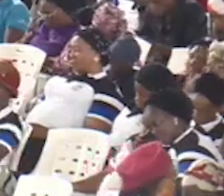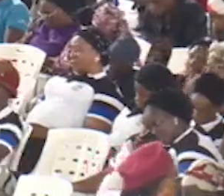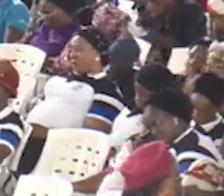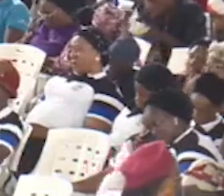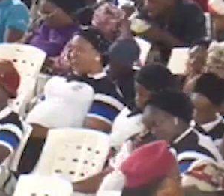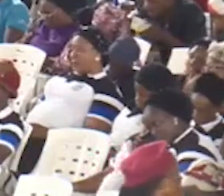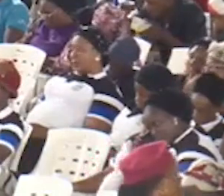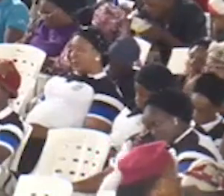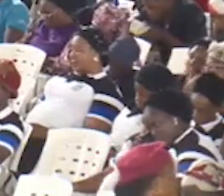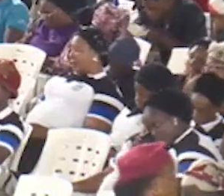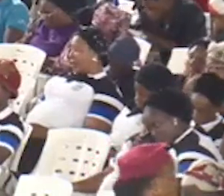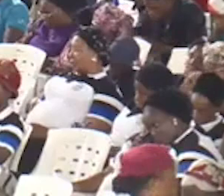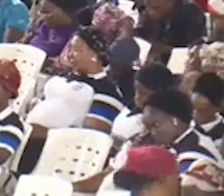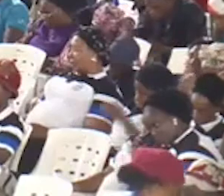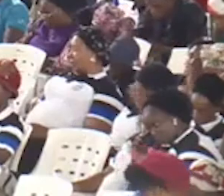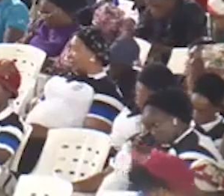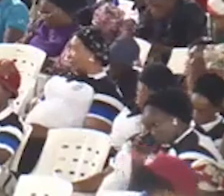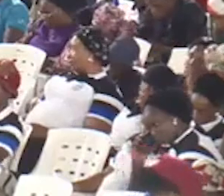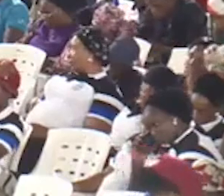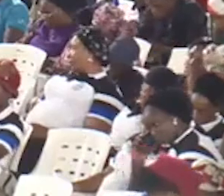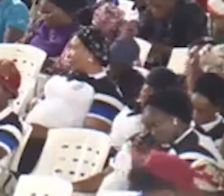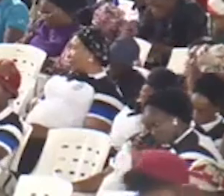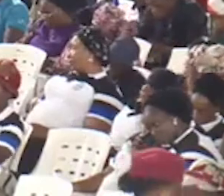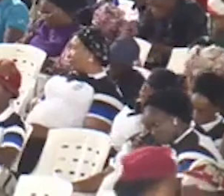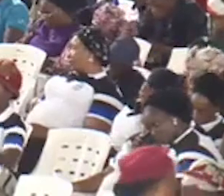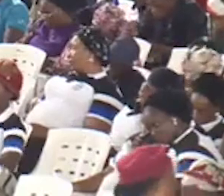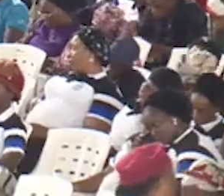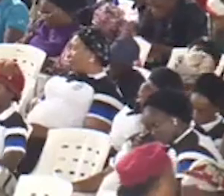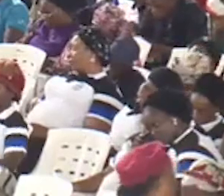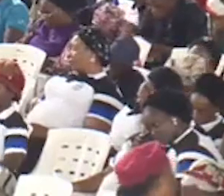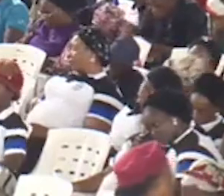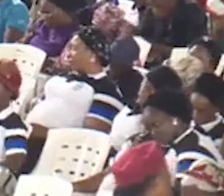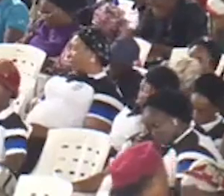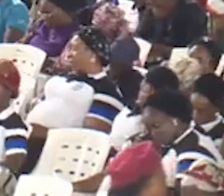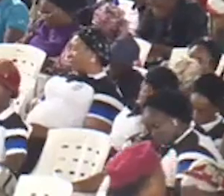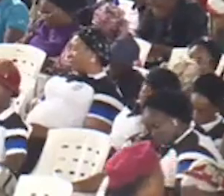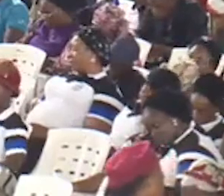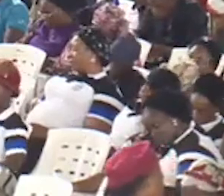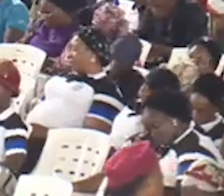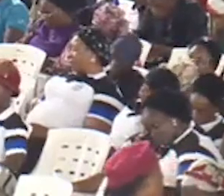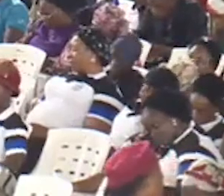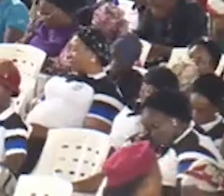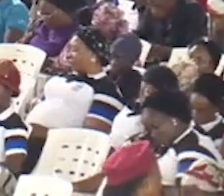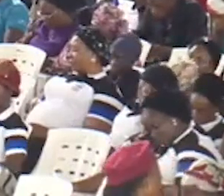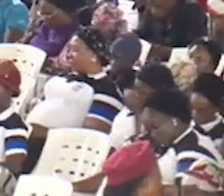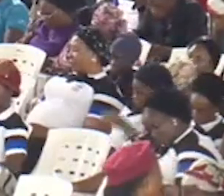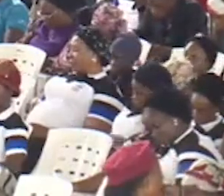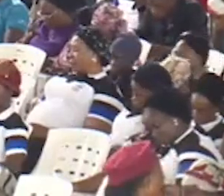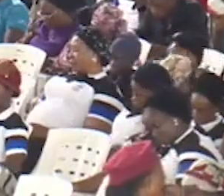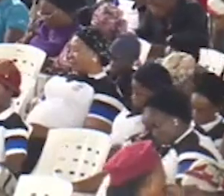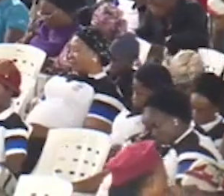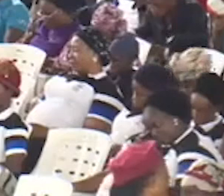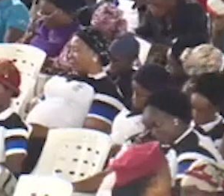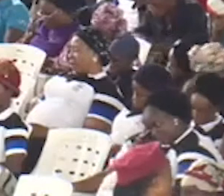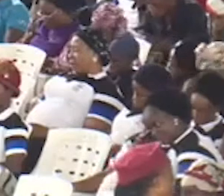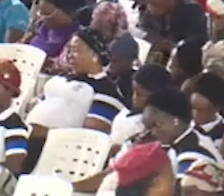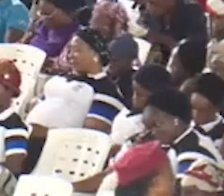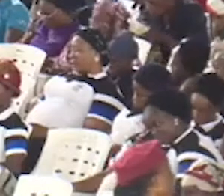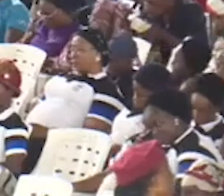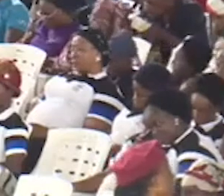your life so that your fire keeps burning. To refuel is to top up. To refuel is to